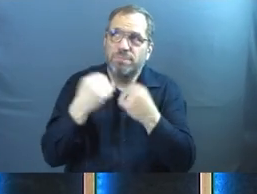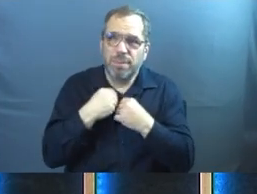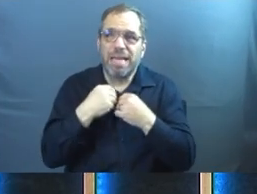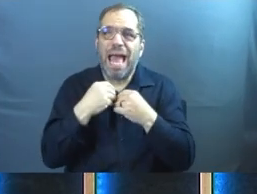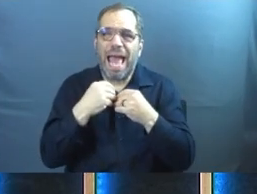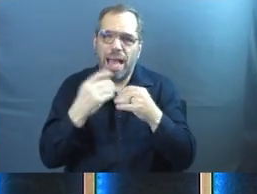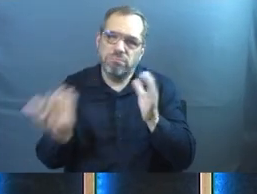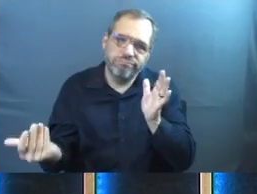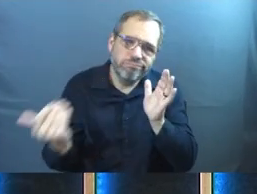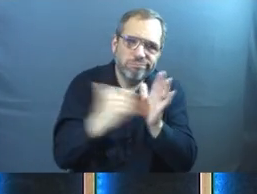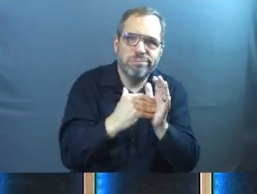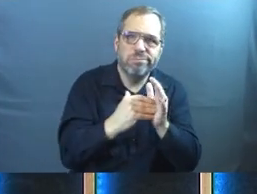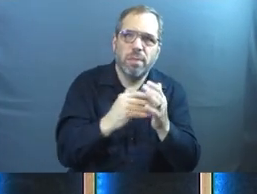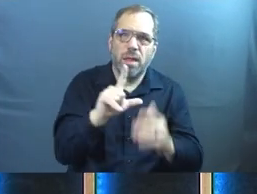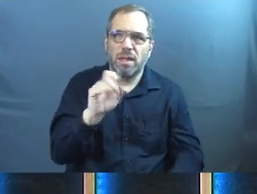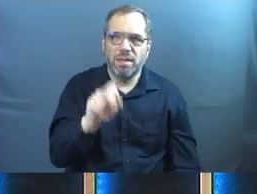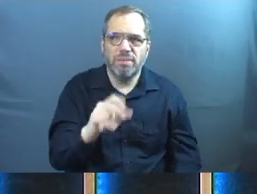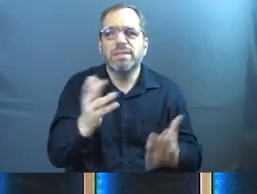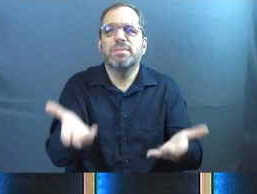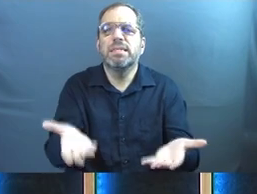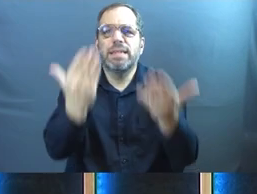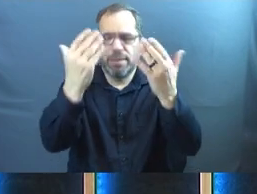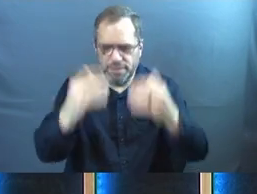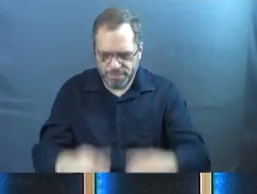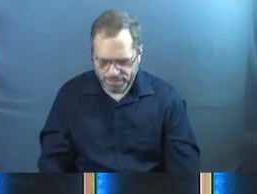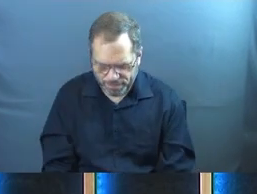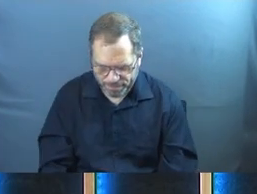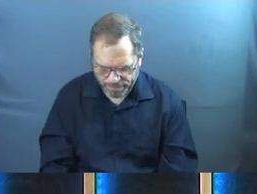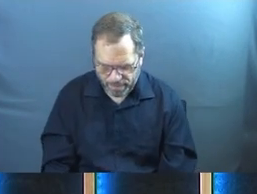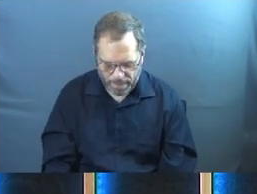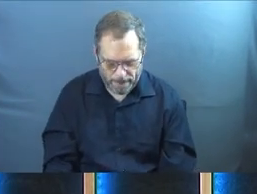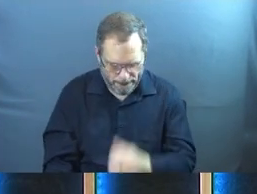he restored it. Amen? Why don't you guys stand?